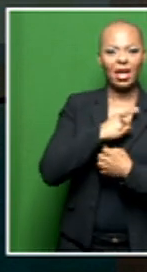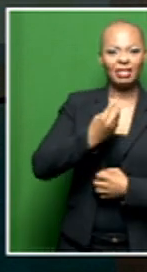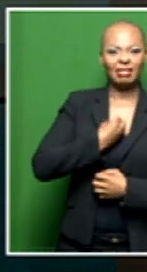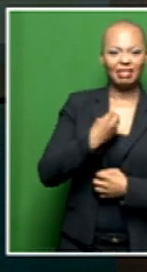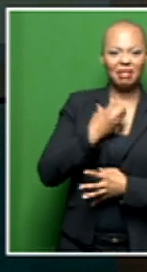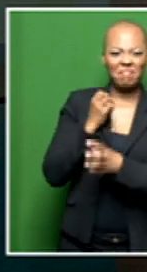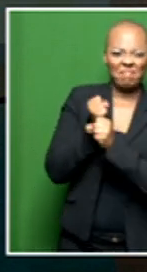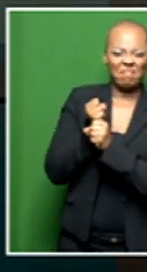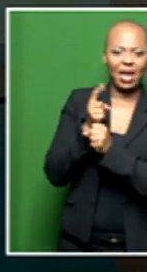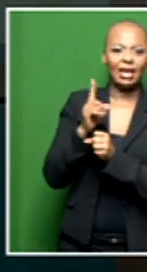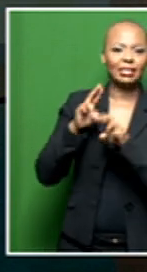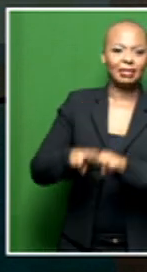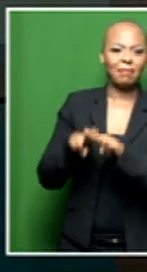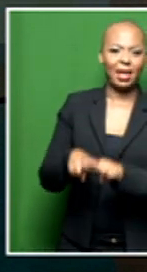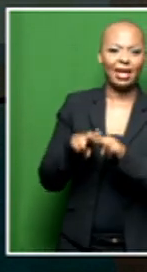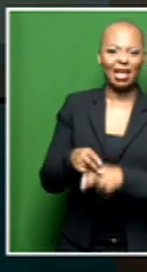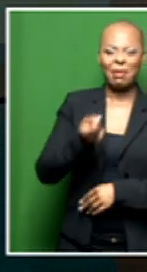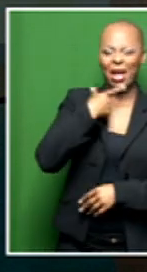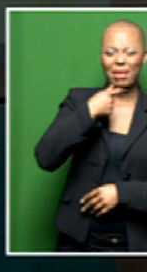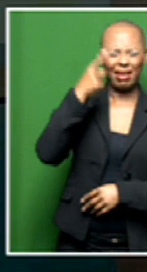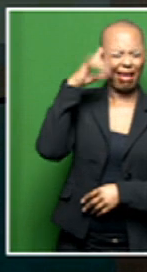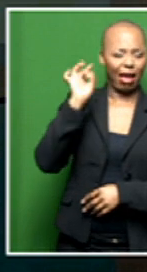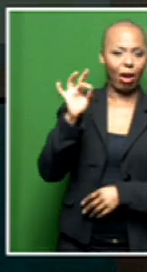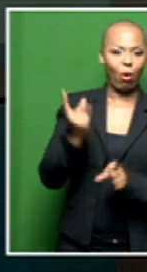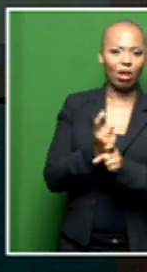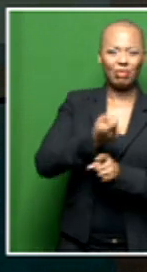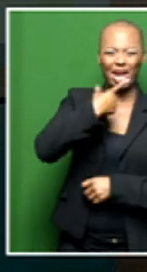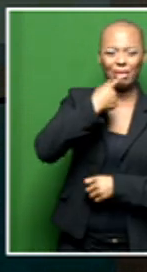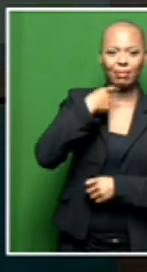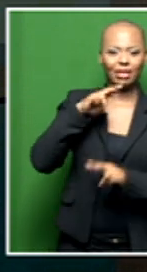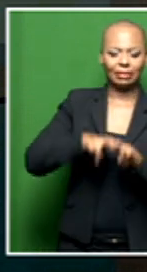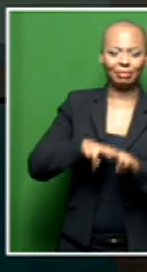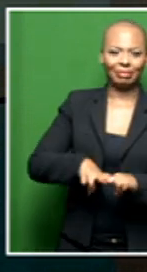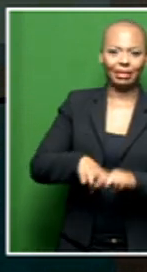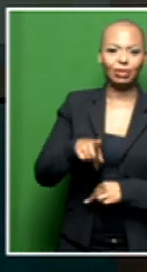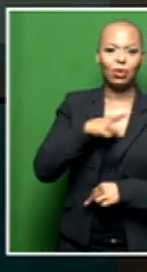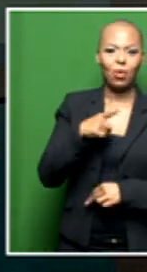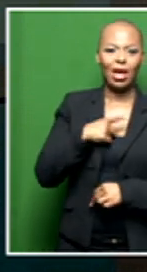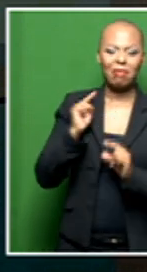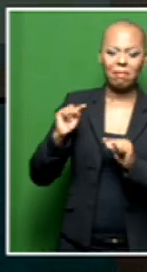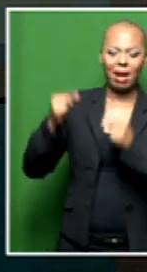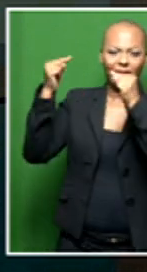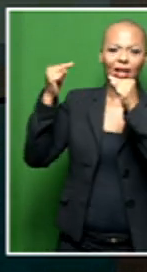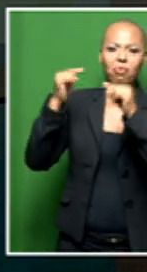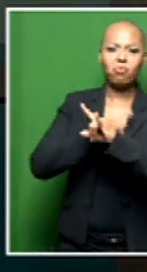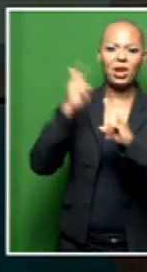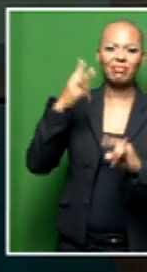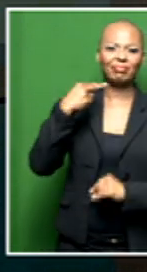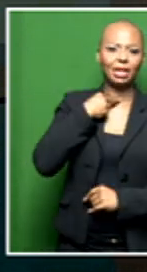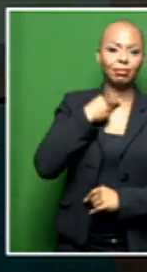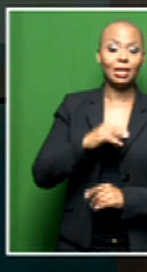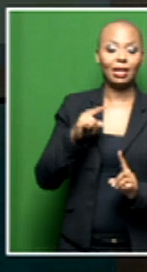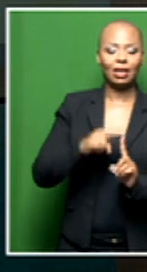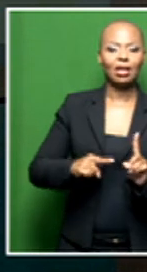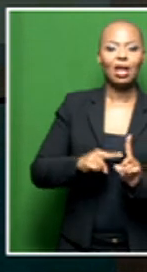whose dependency on pain medication leads her into a battle she most likely won't win. Well,